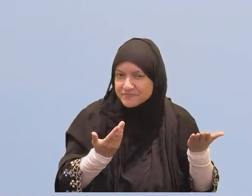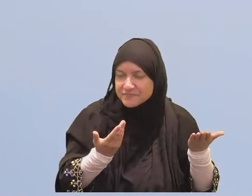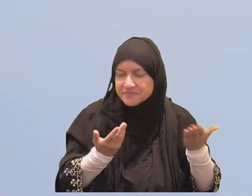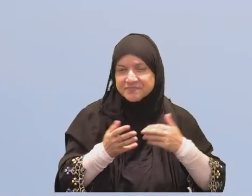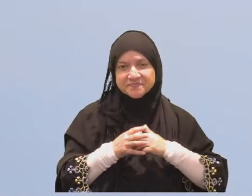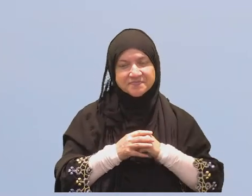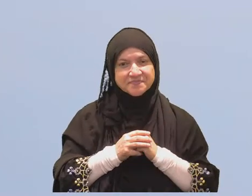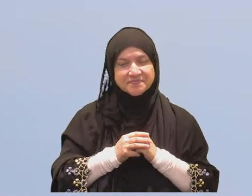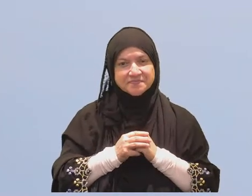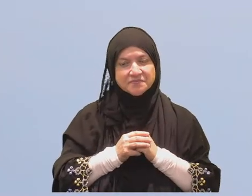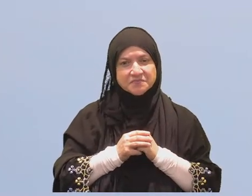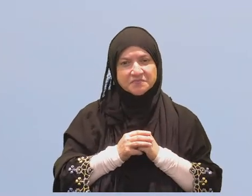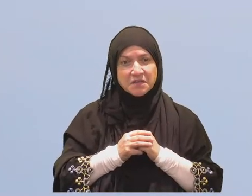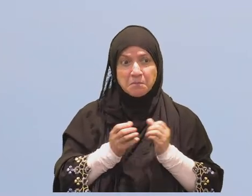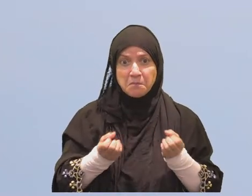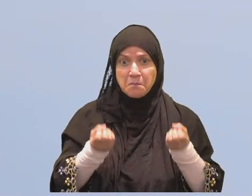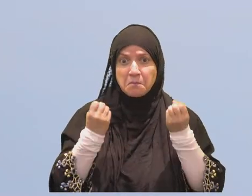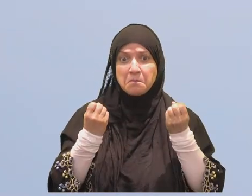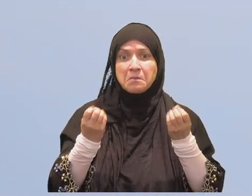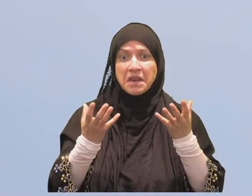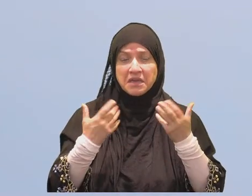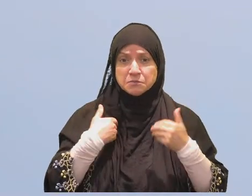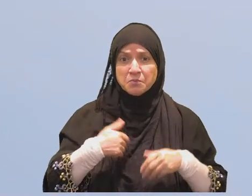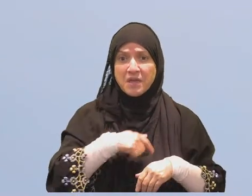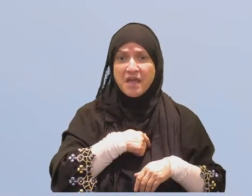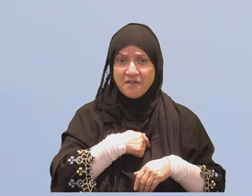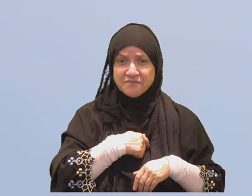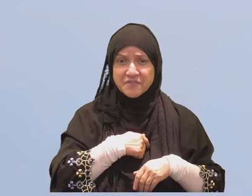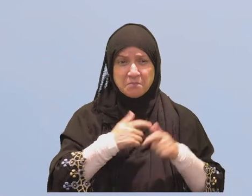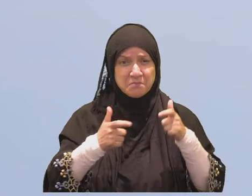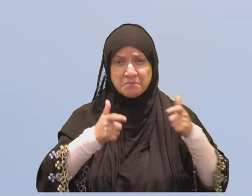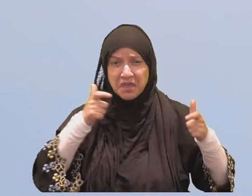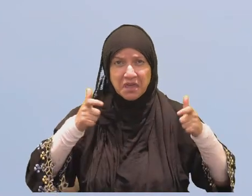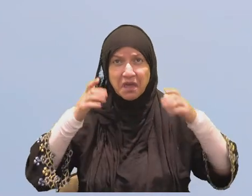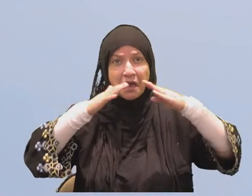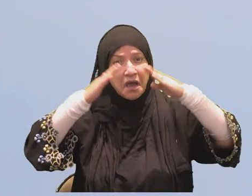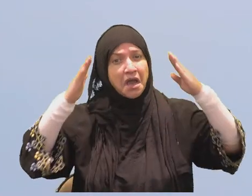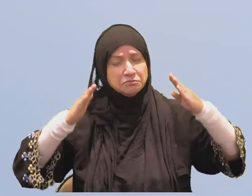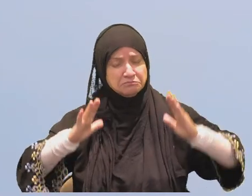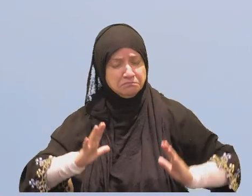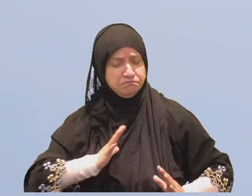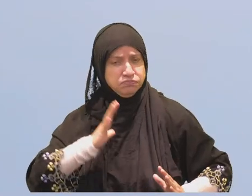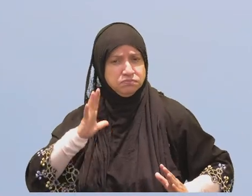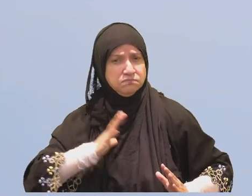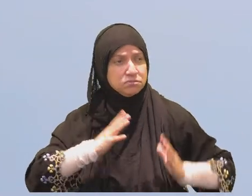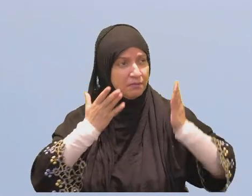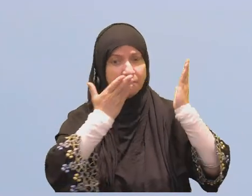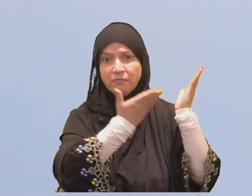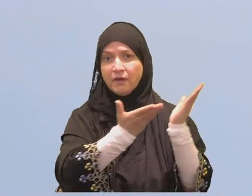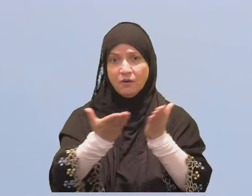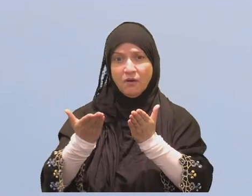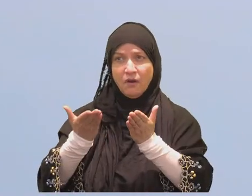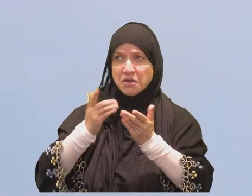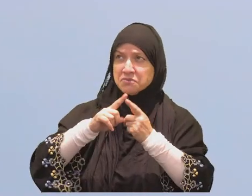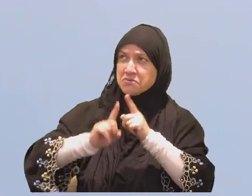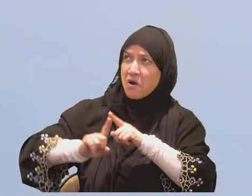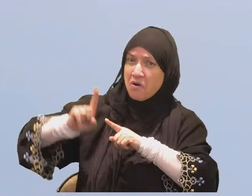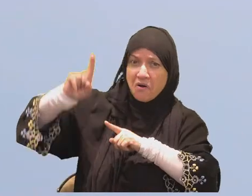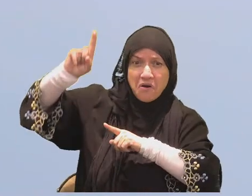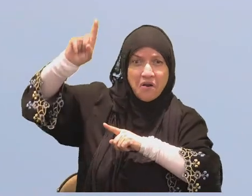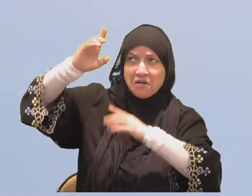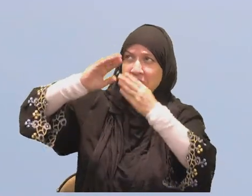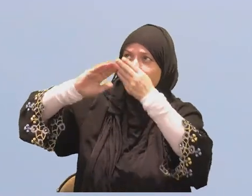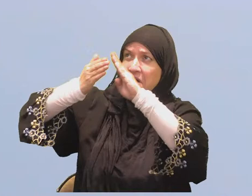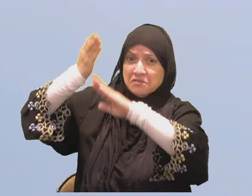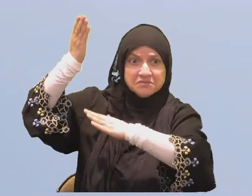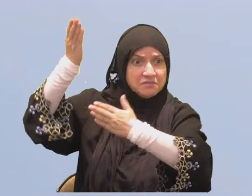are higher than the ceiling in this masjid. The Prophet sallallahu alaihi wasallam could barely stand up in his house. Not